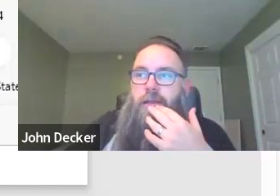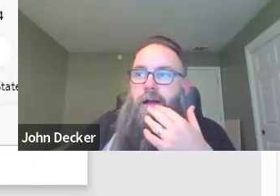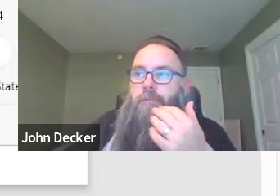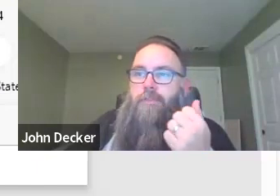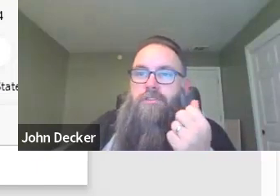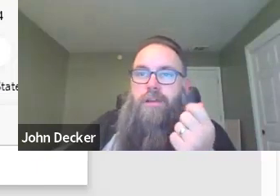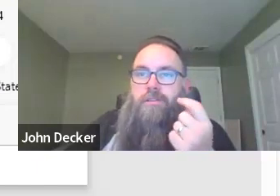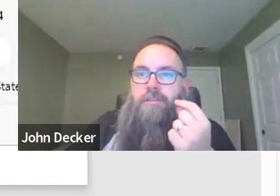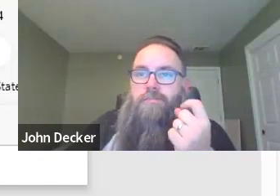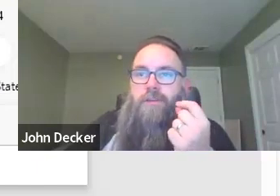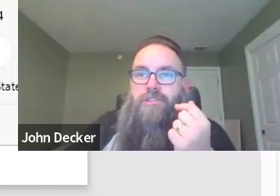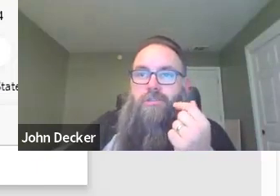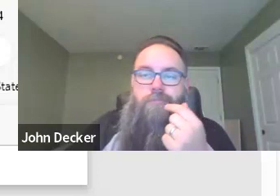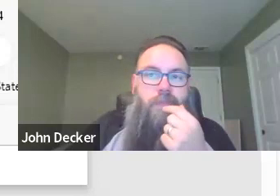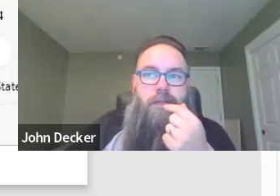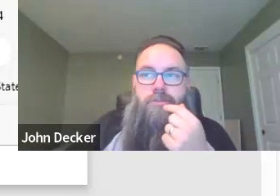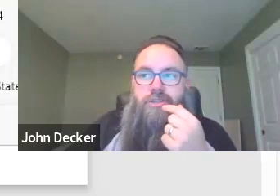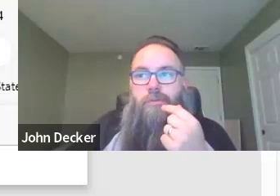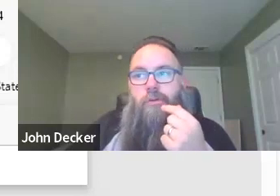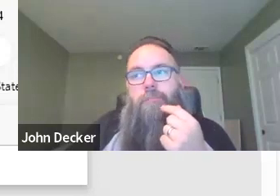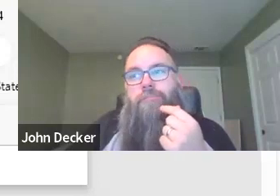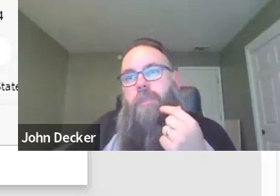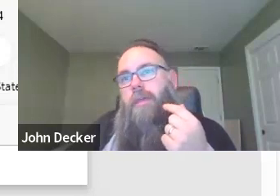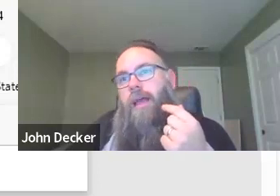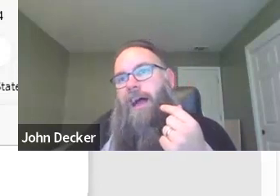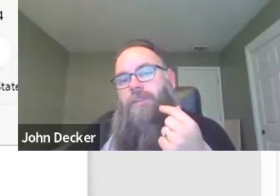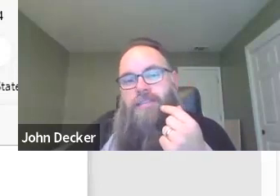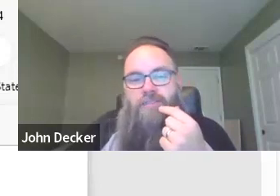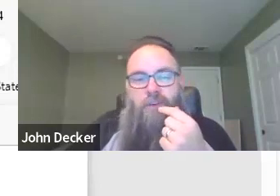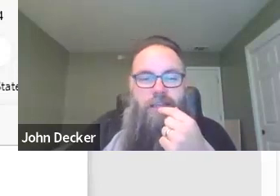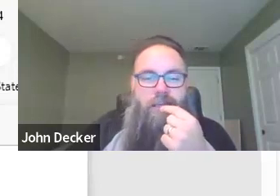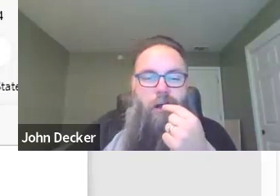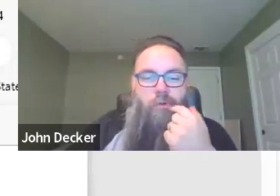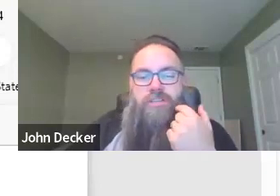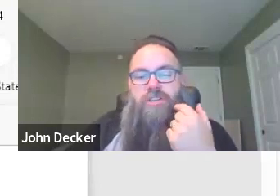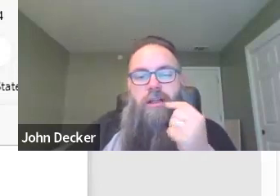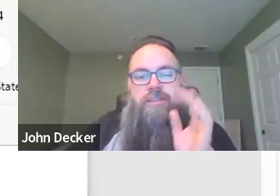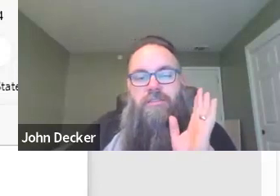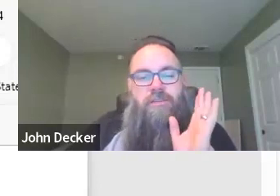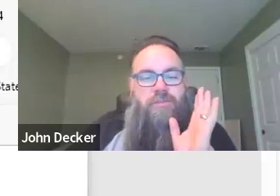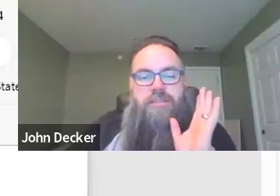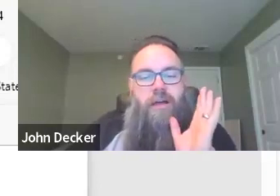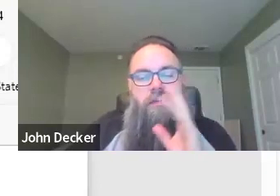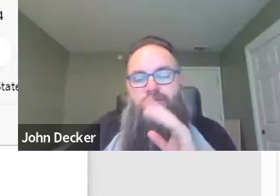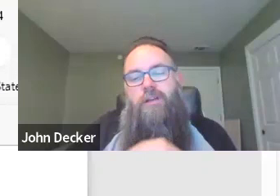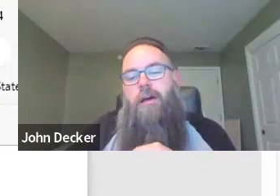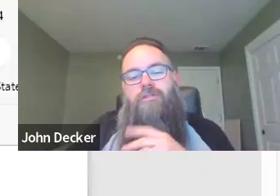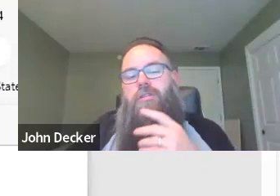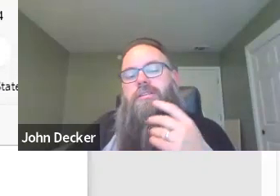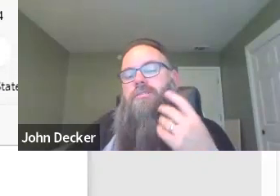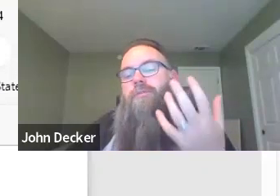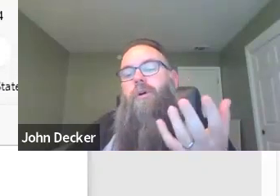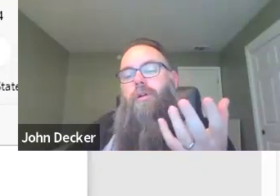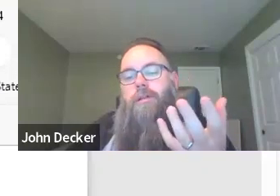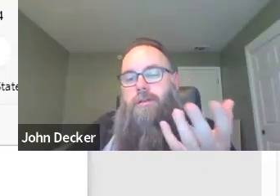appropriated for the direct service professional internship program. How these things finally get operationalized does not get figured out